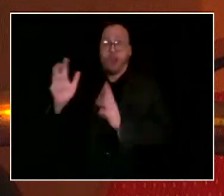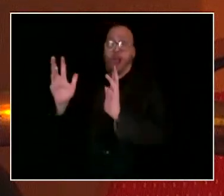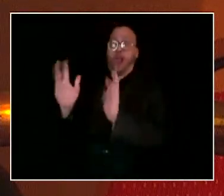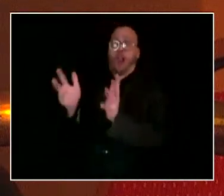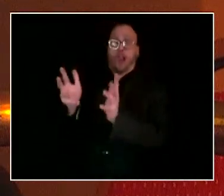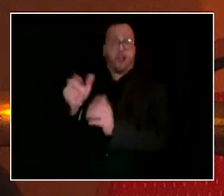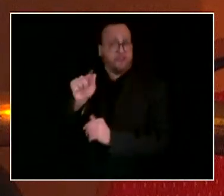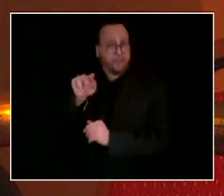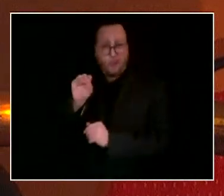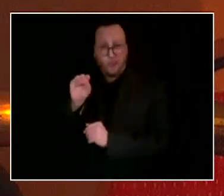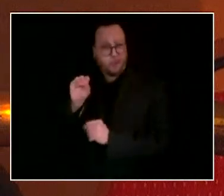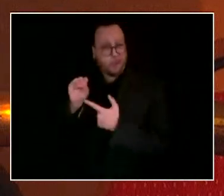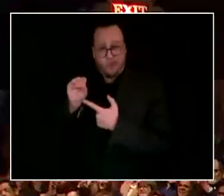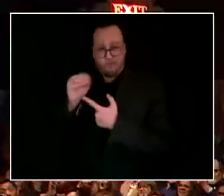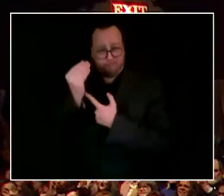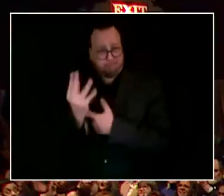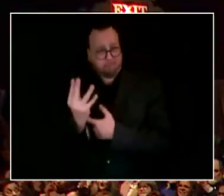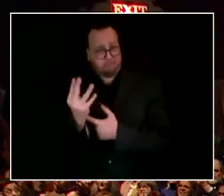Yorkers.